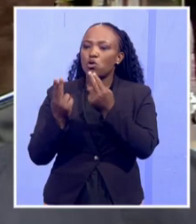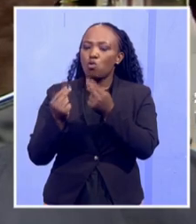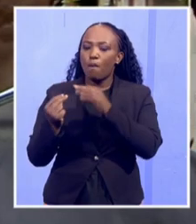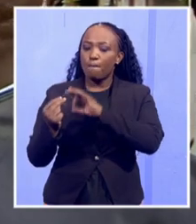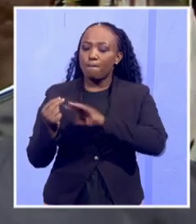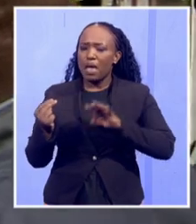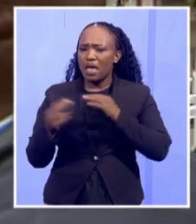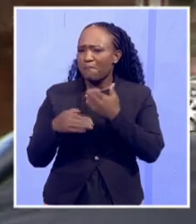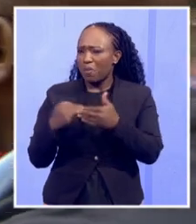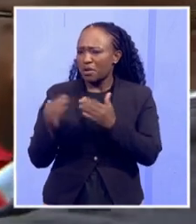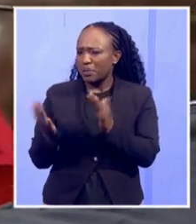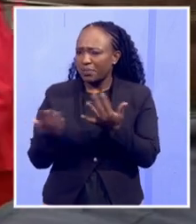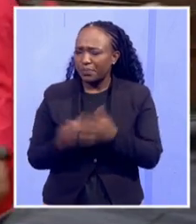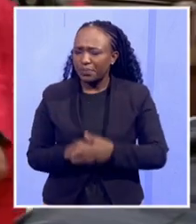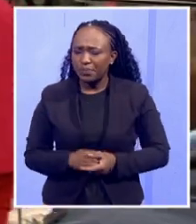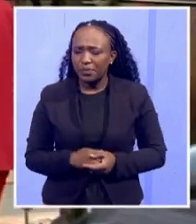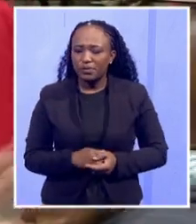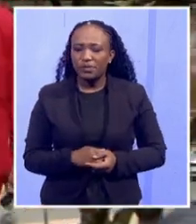how is that going to unfold?